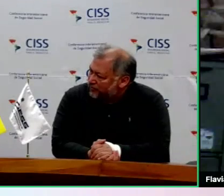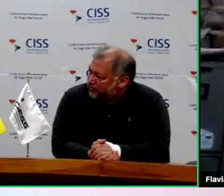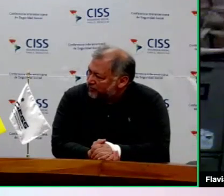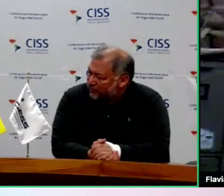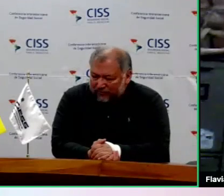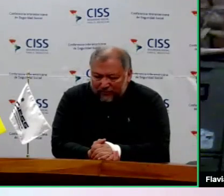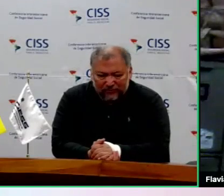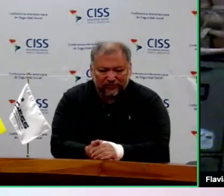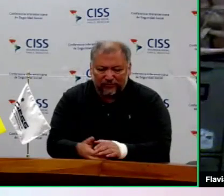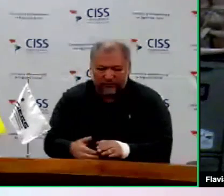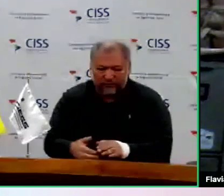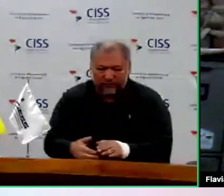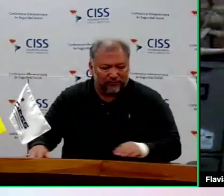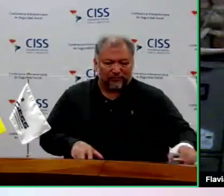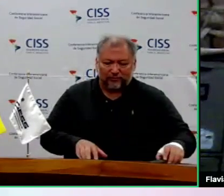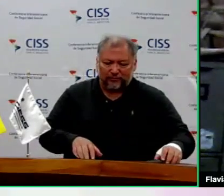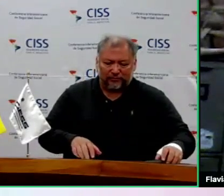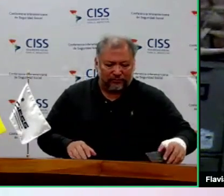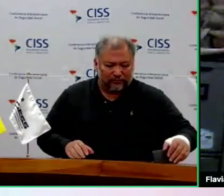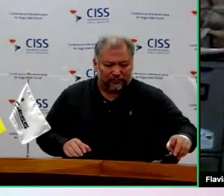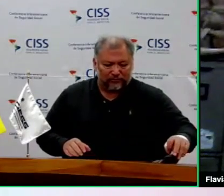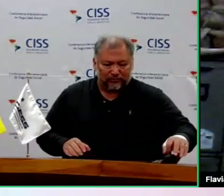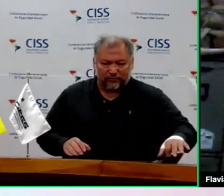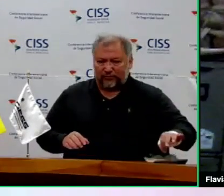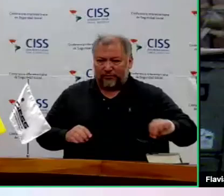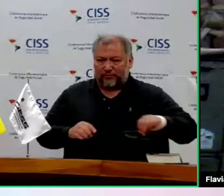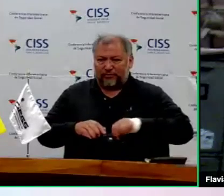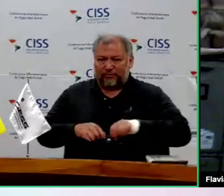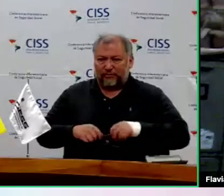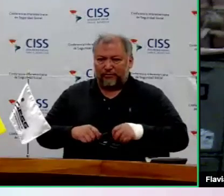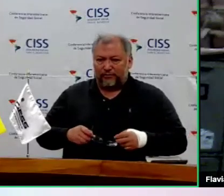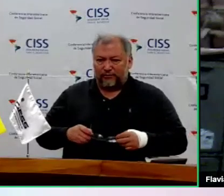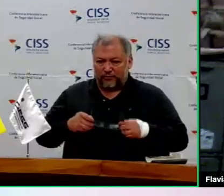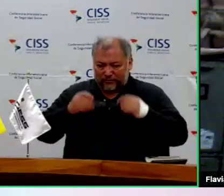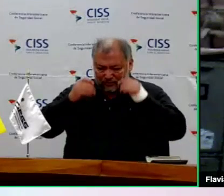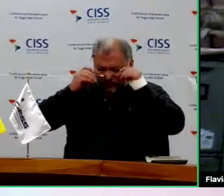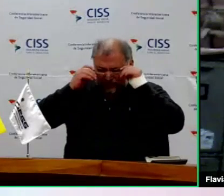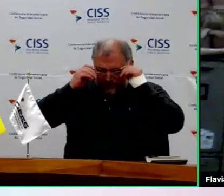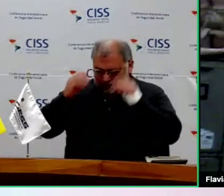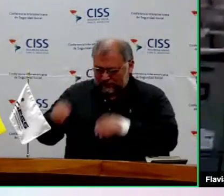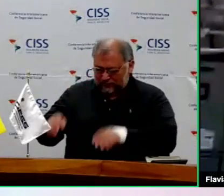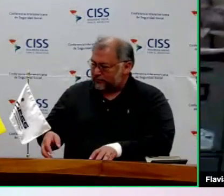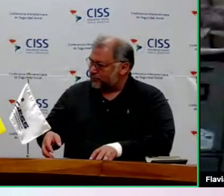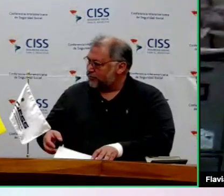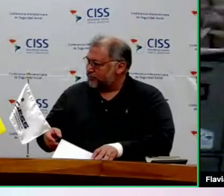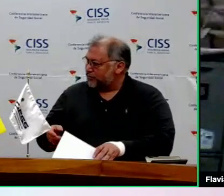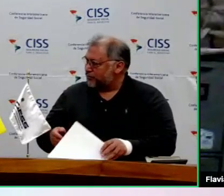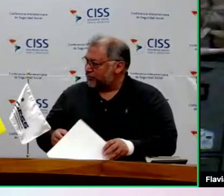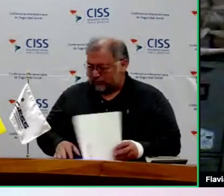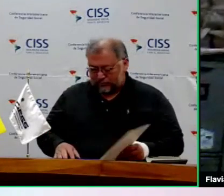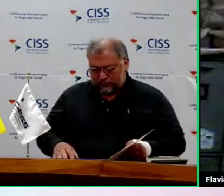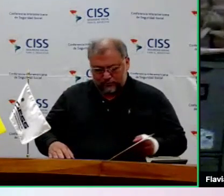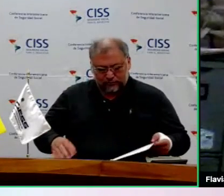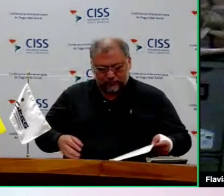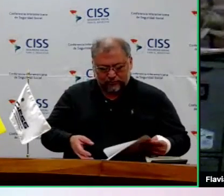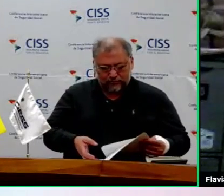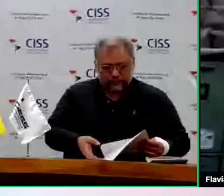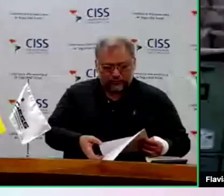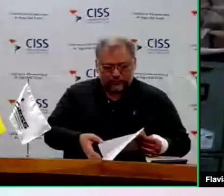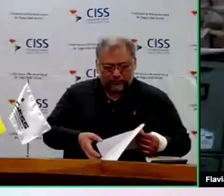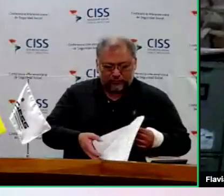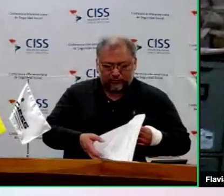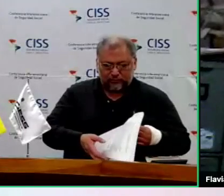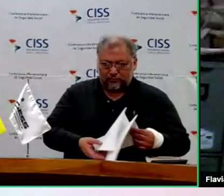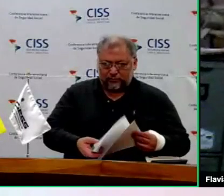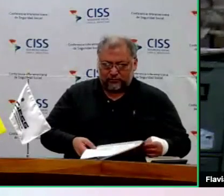Should I start? Yes. Very good morning. Please get a very warm welcome from the